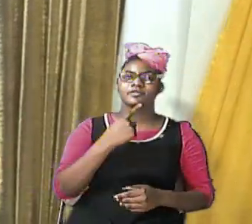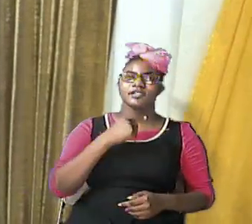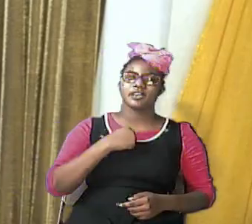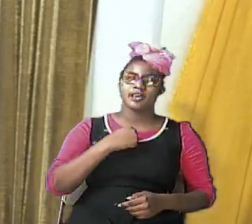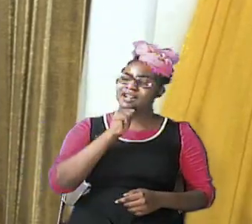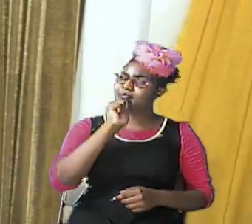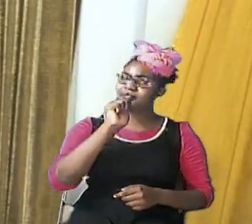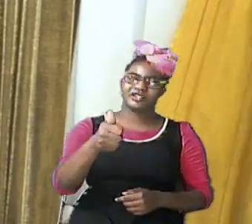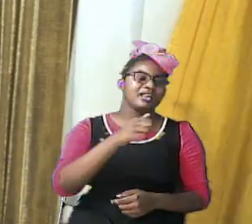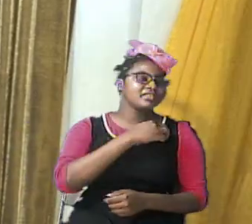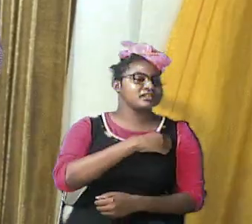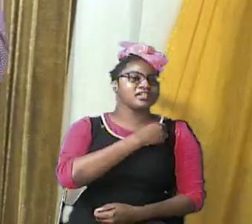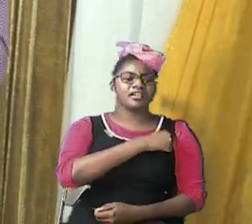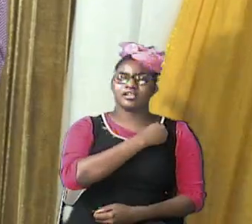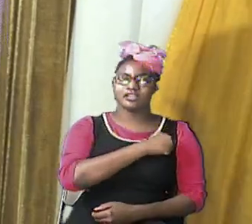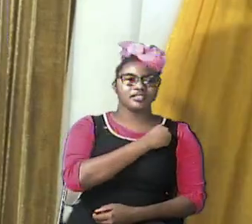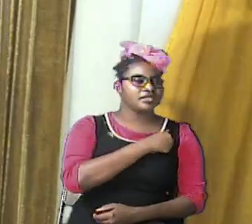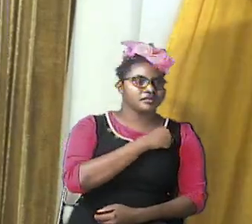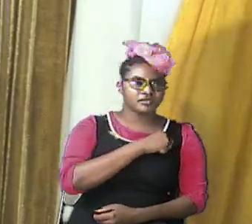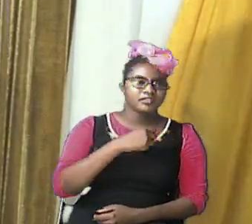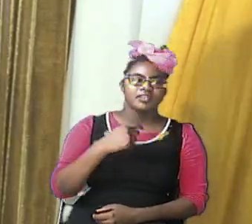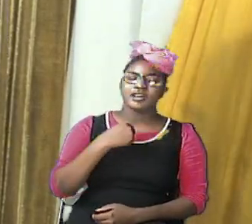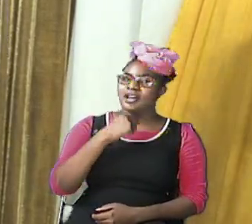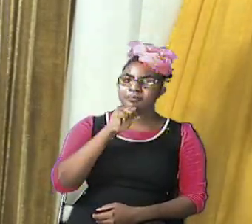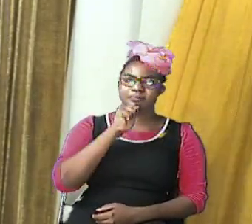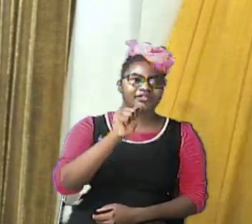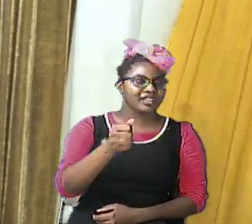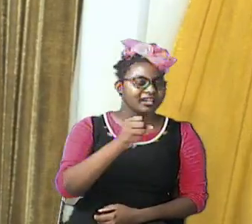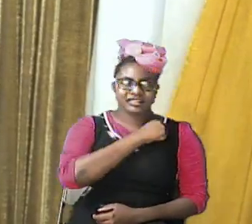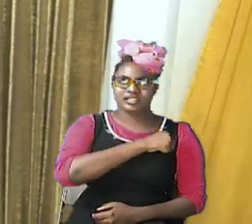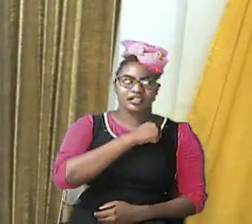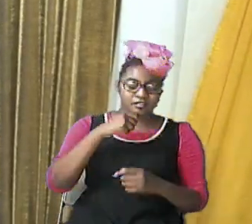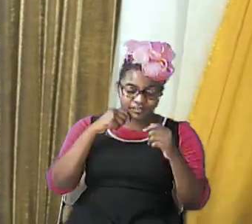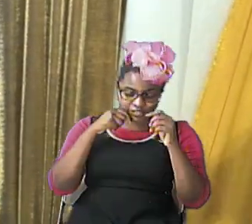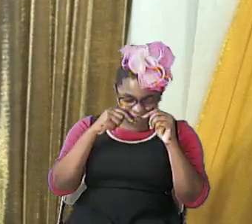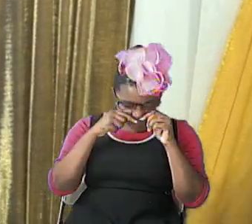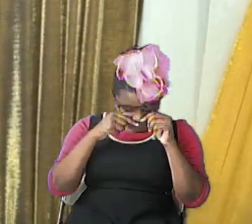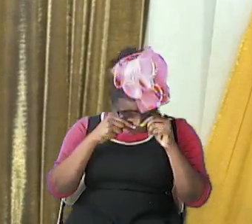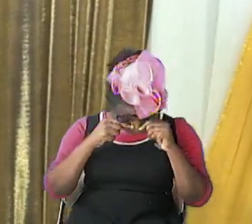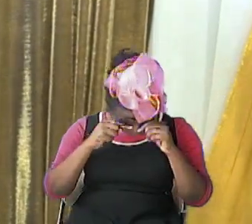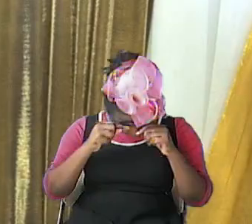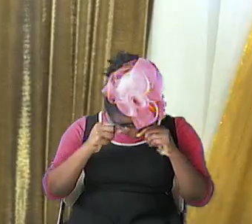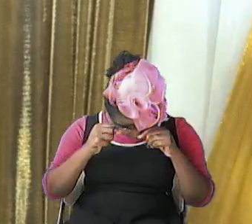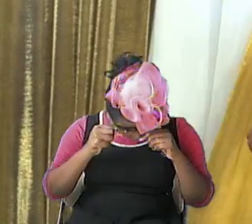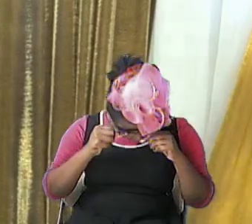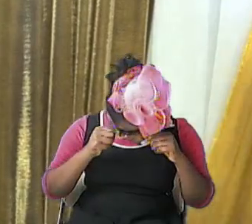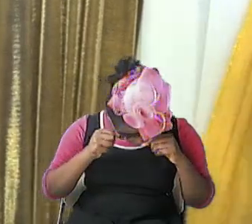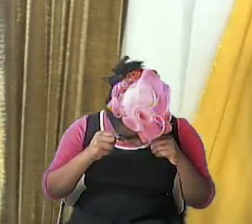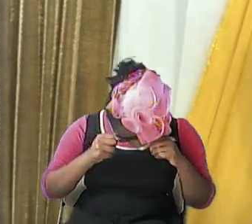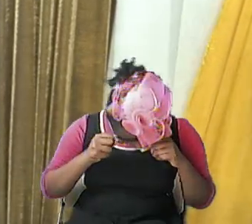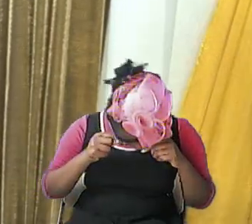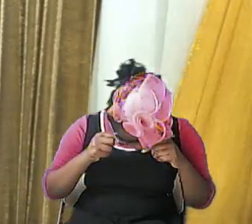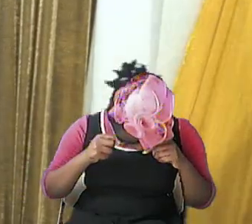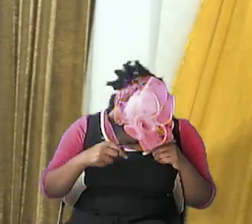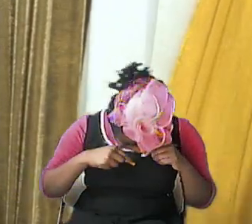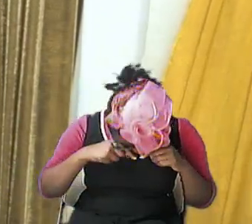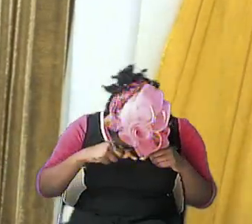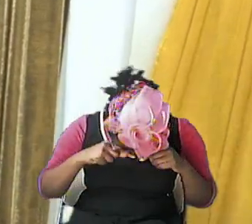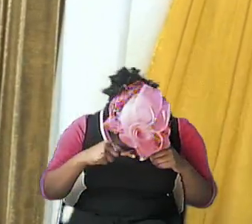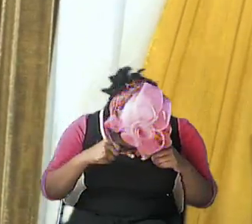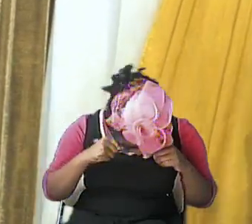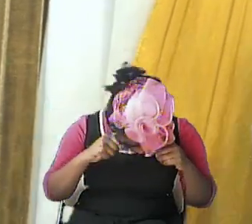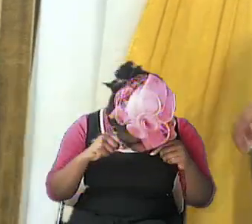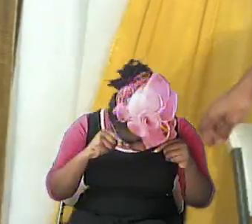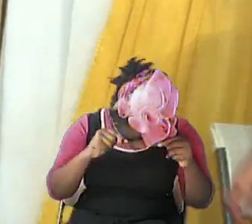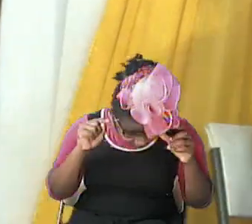Sorry. Oh, glory to your name, Jesus. Oh, hallelujah. Thank you this morning, Jesus.